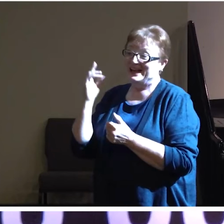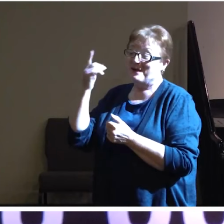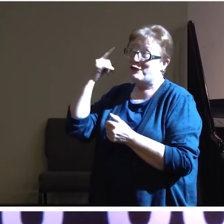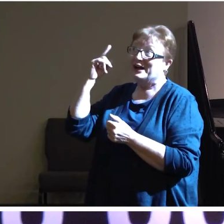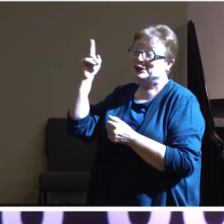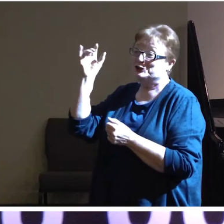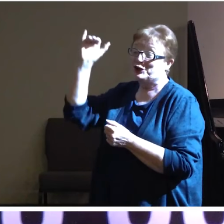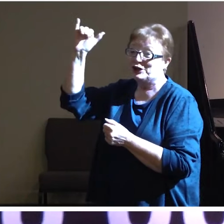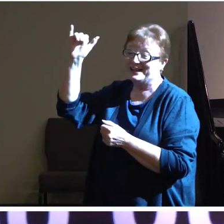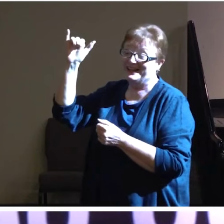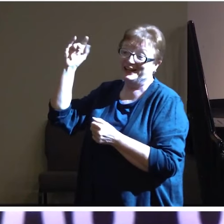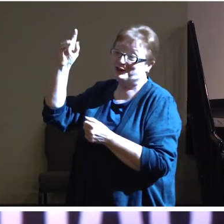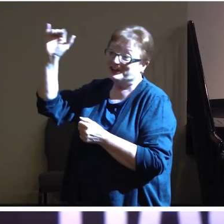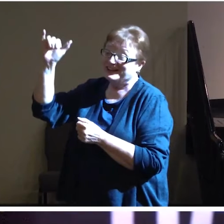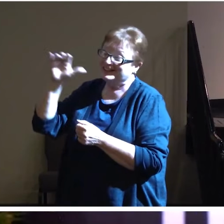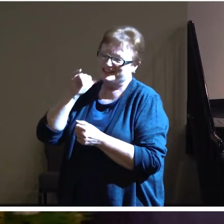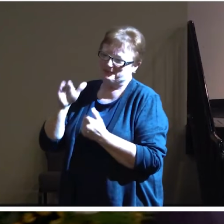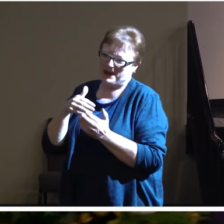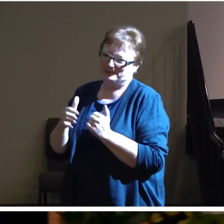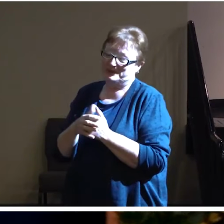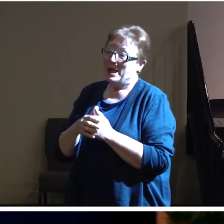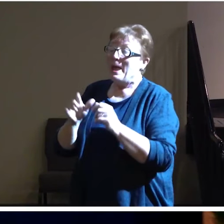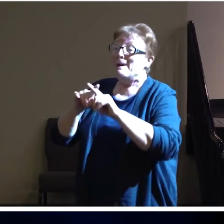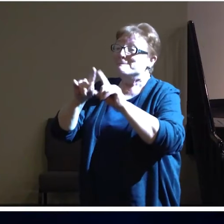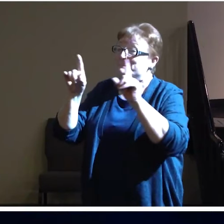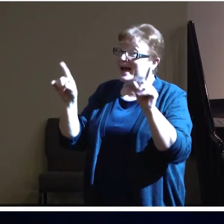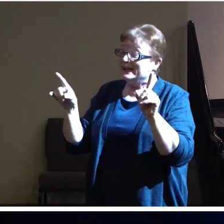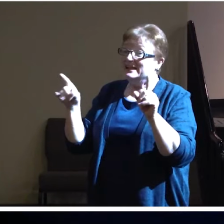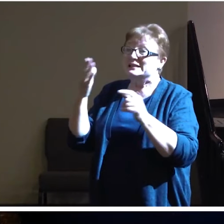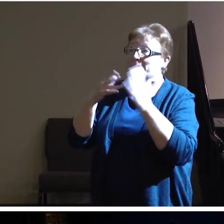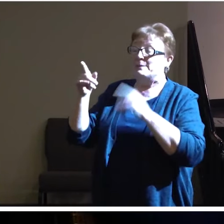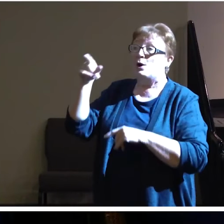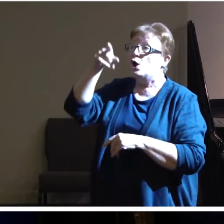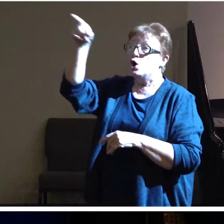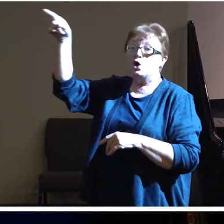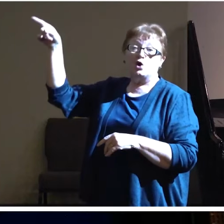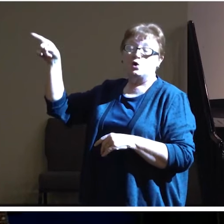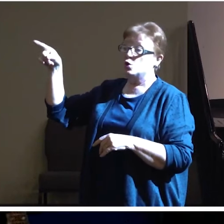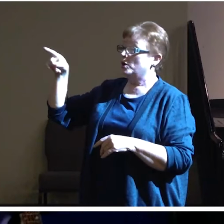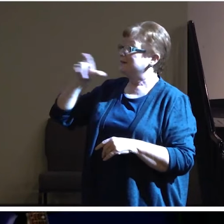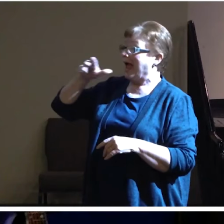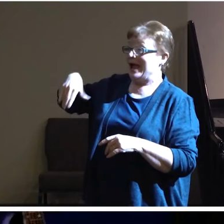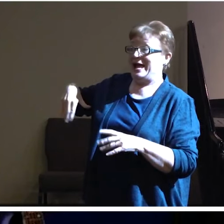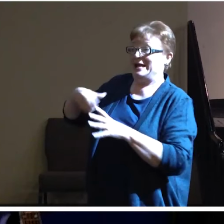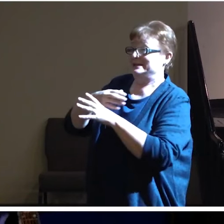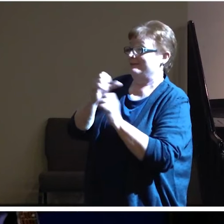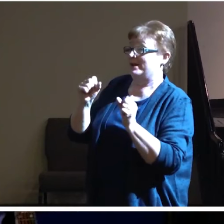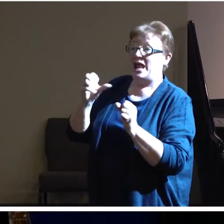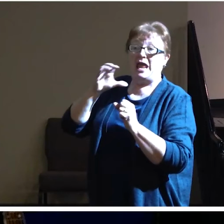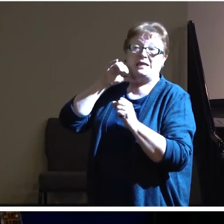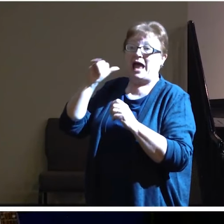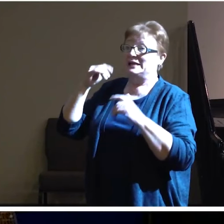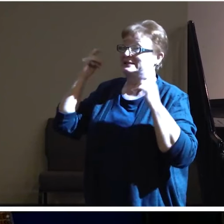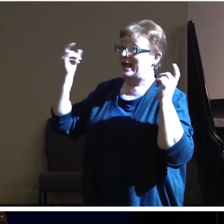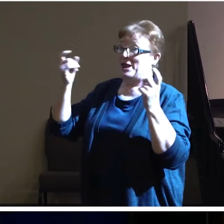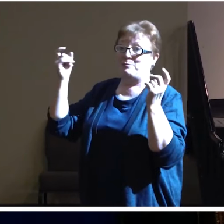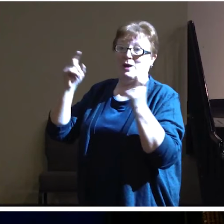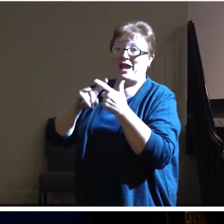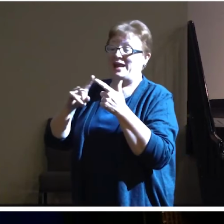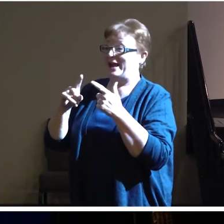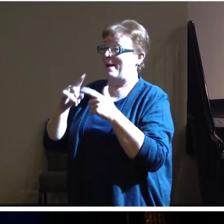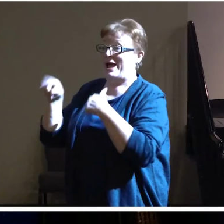scheme of things. But for the unbeliever, the person that does not have resurrection life, that is not celebrating what we're celebrating